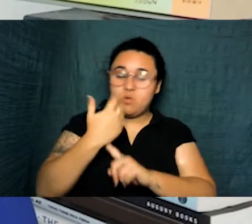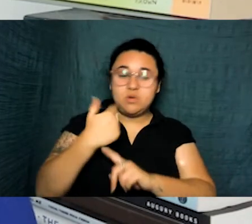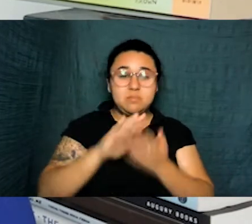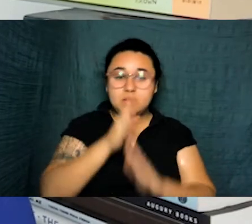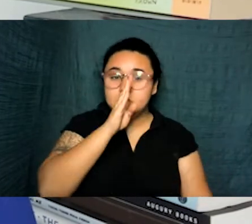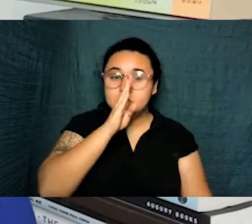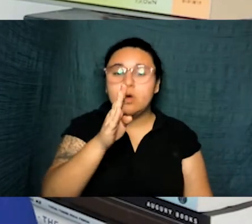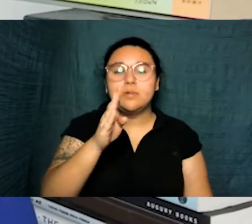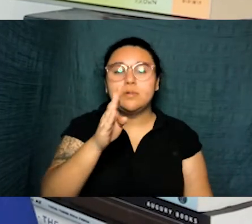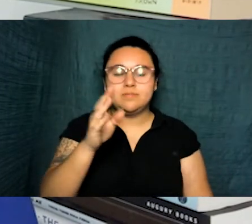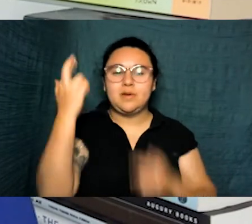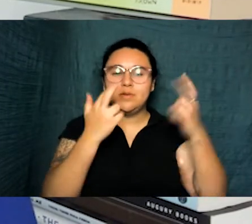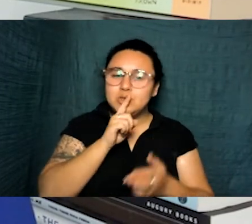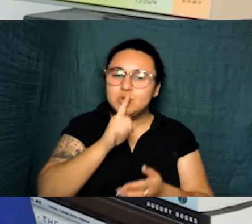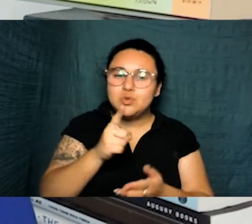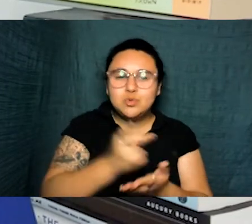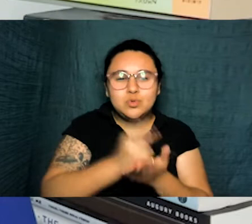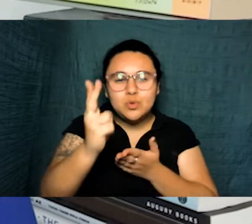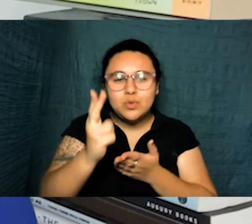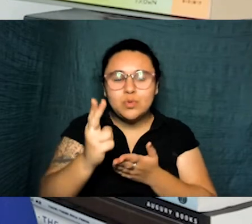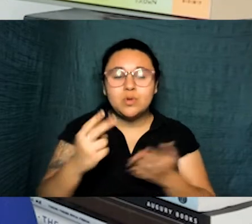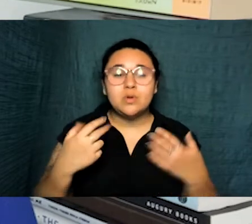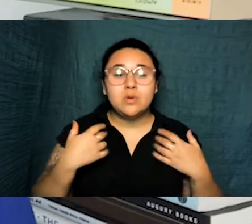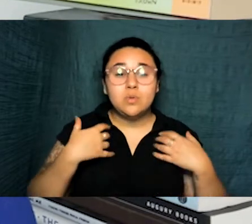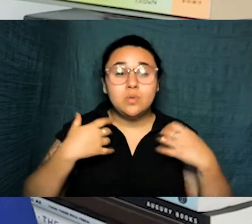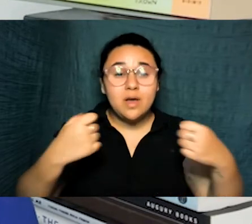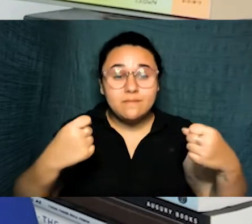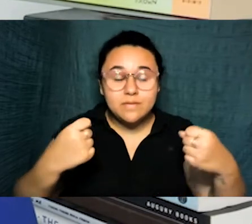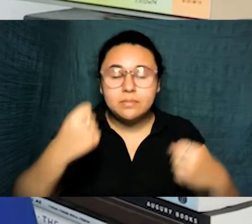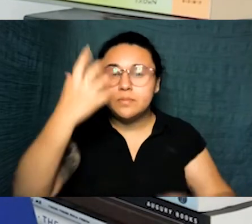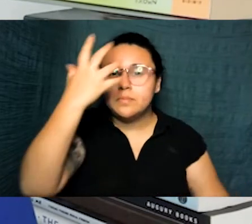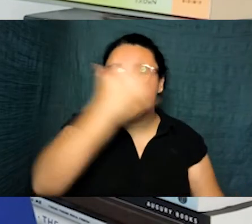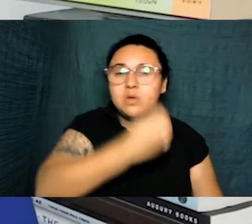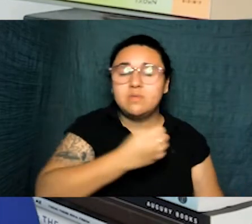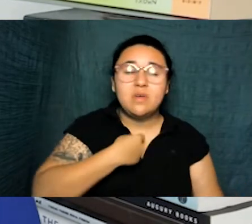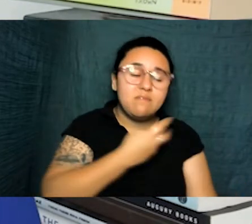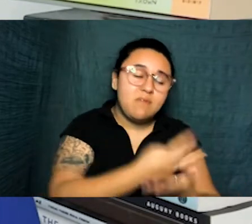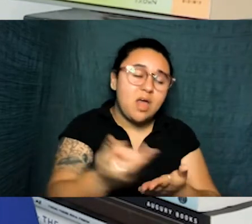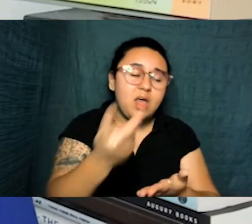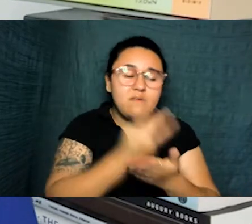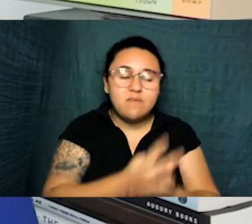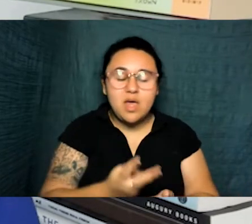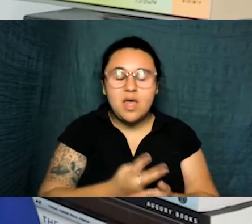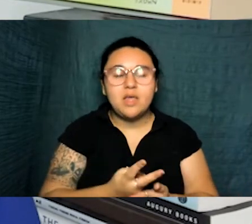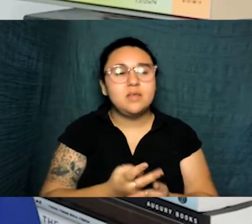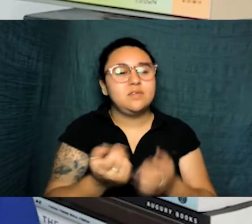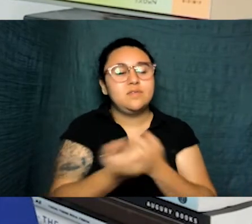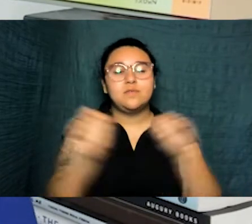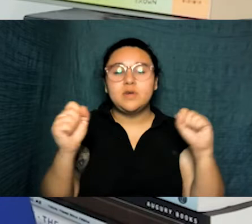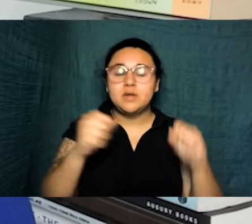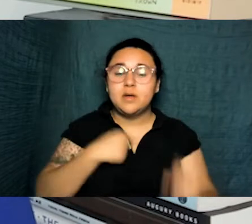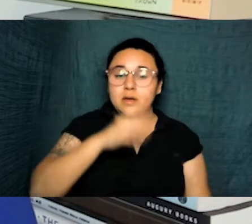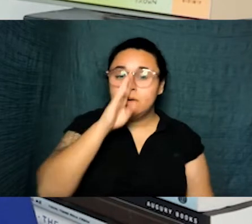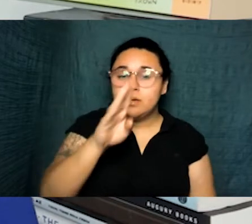Recovery is beautiful. My failure has freed me. I'm sober, I'm messy,